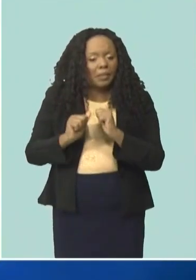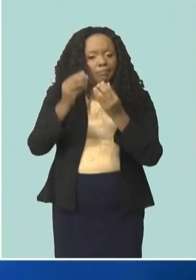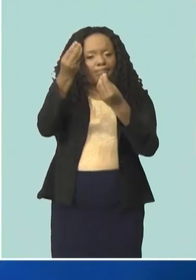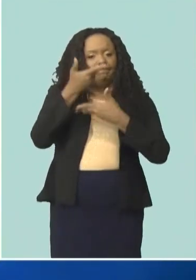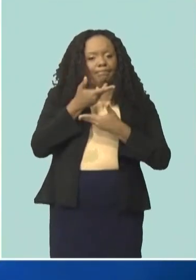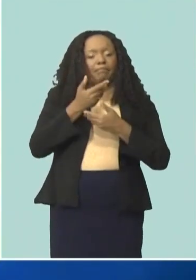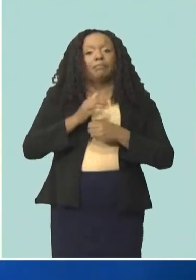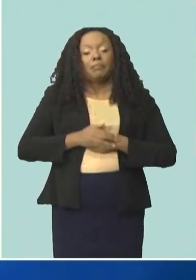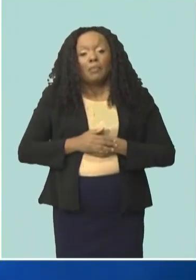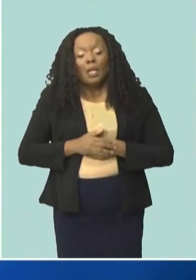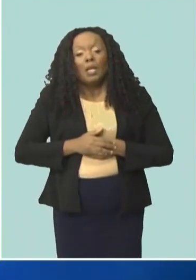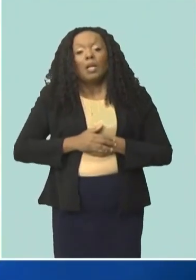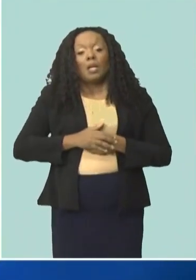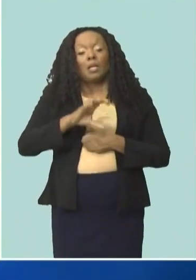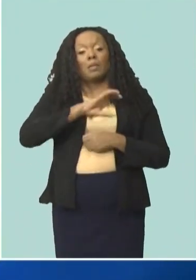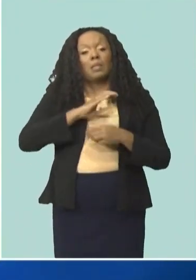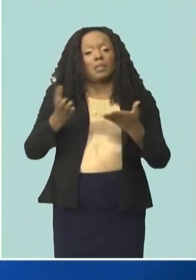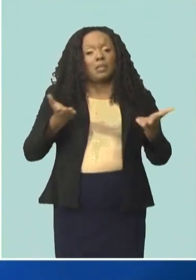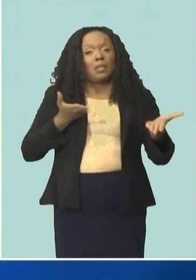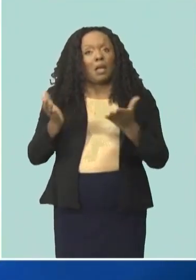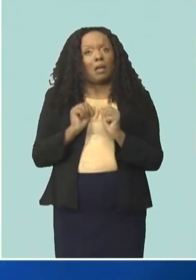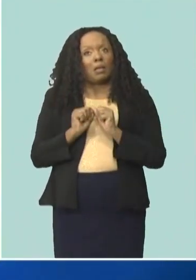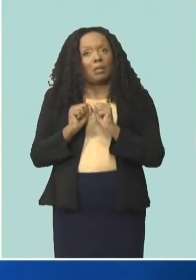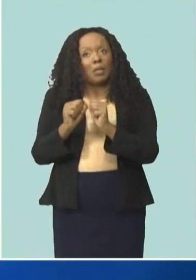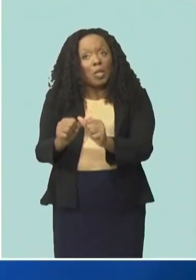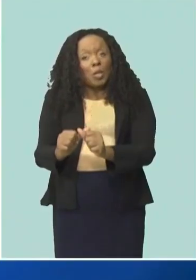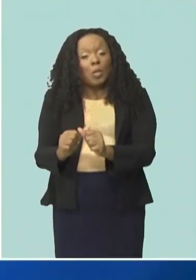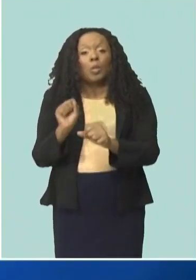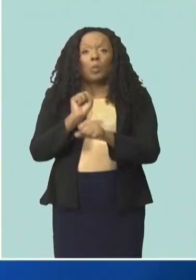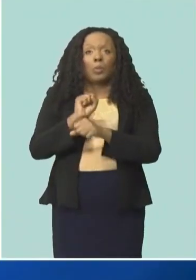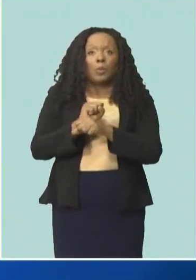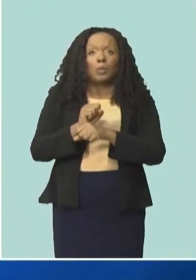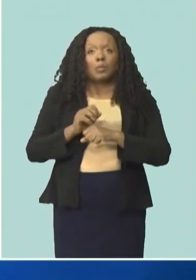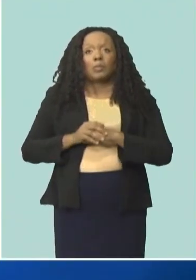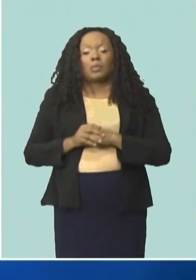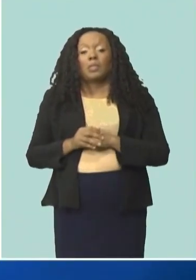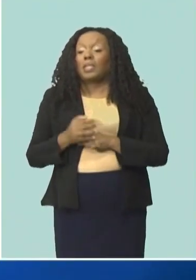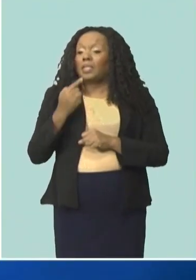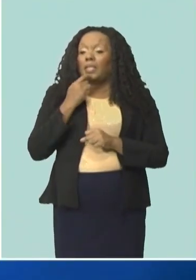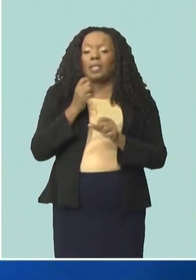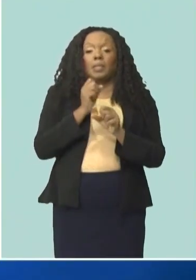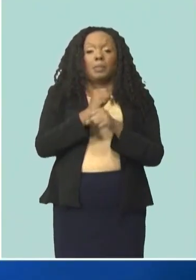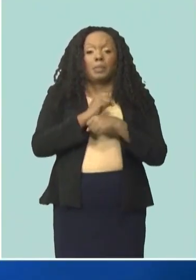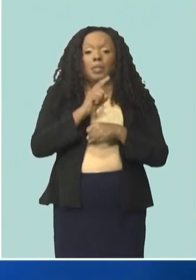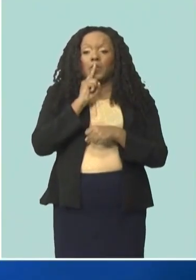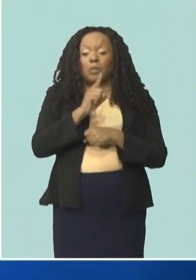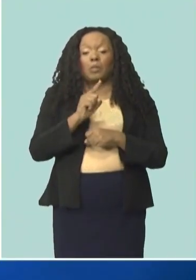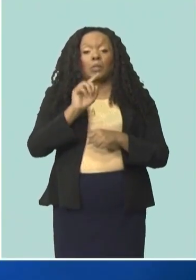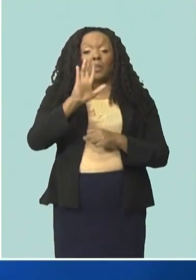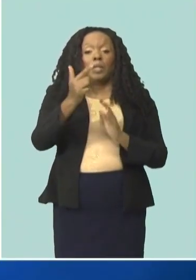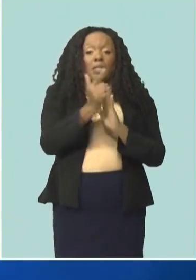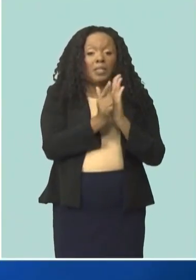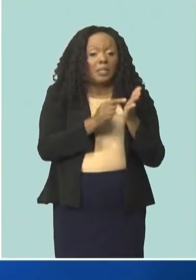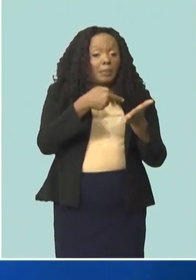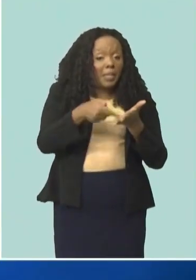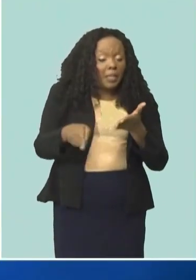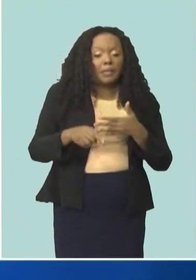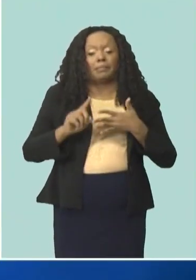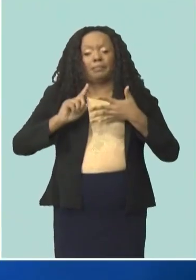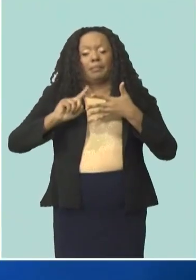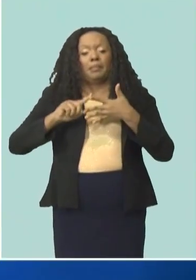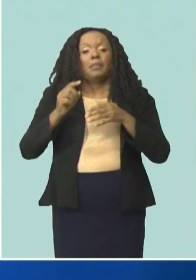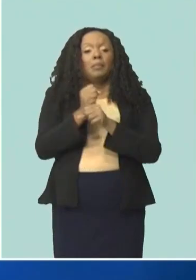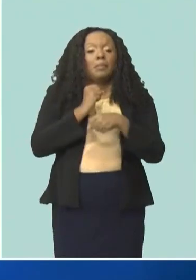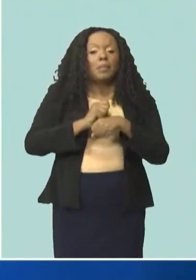Police Service continue the road assurance operations, ensure that your licenses are paid and your vehicles are insured.